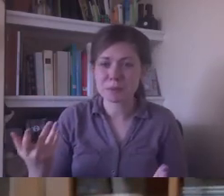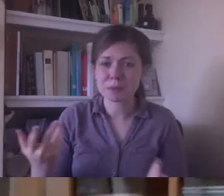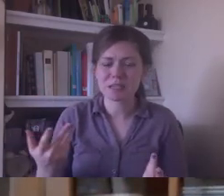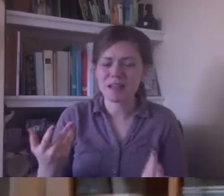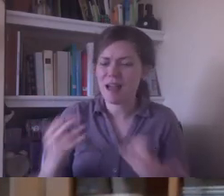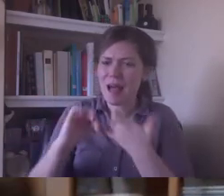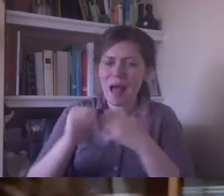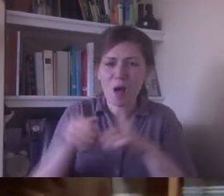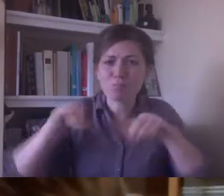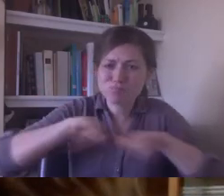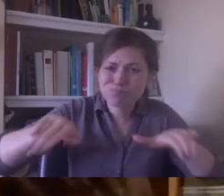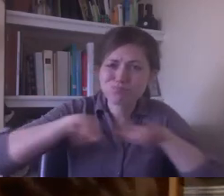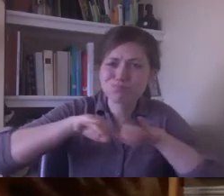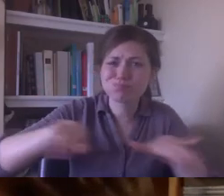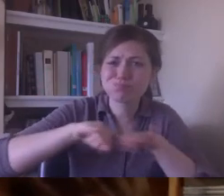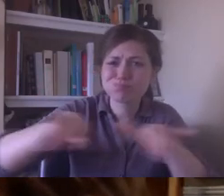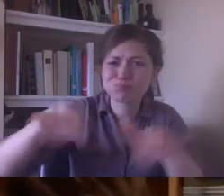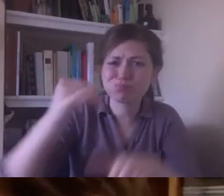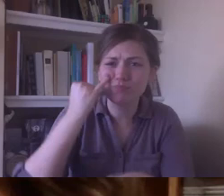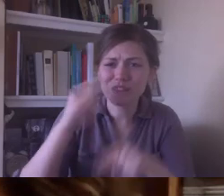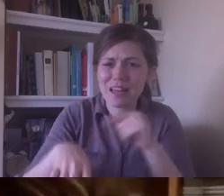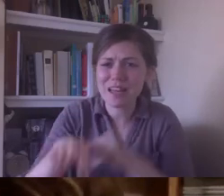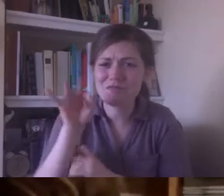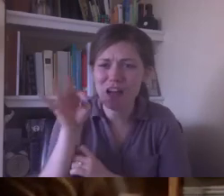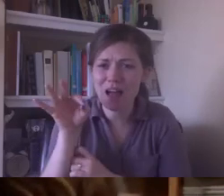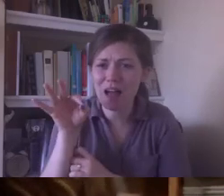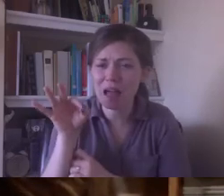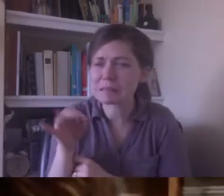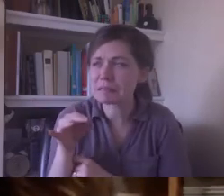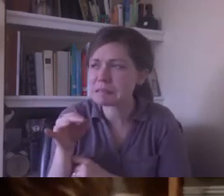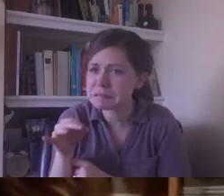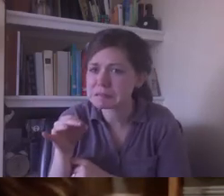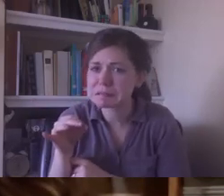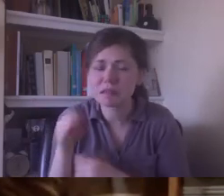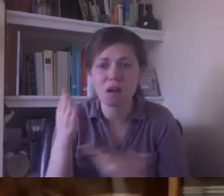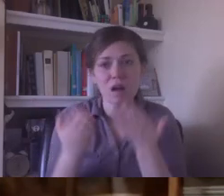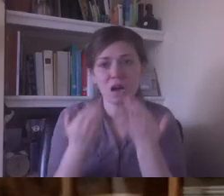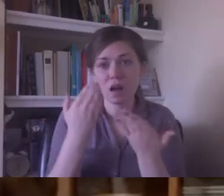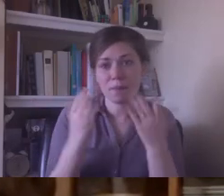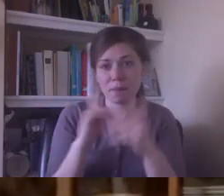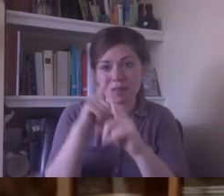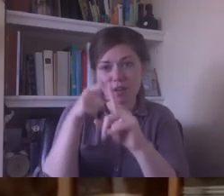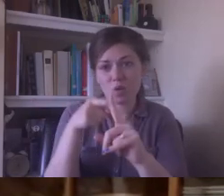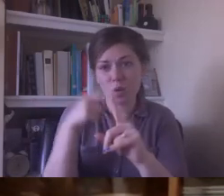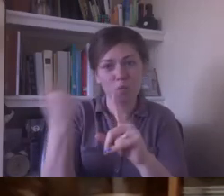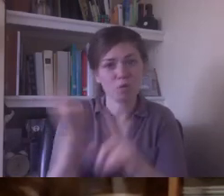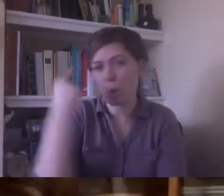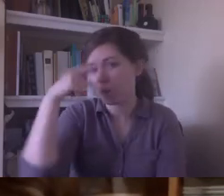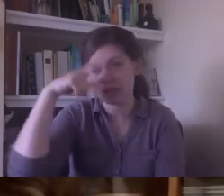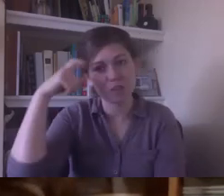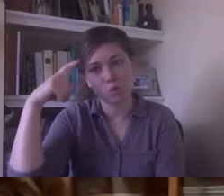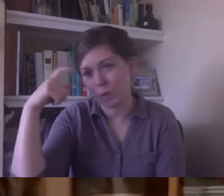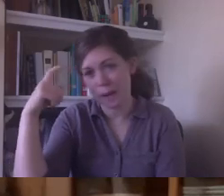How can I cross the English Channel if I can't even find it? Norbert sighed. Maybe his big dream was only a dream after